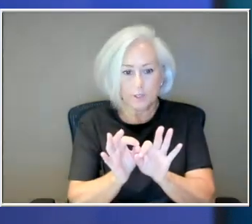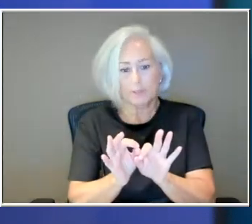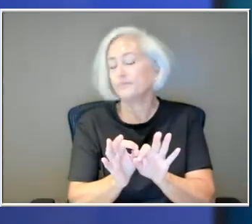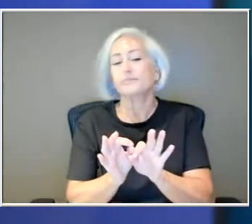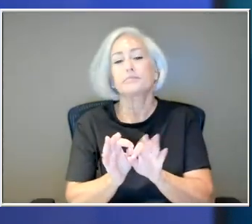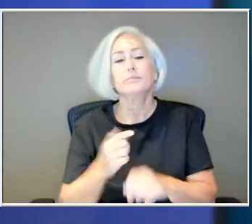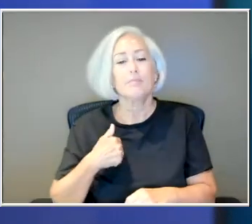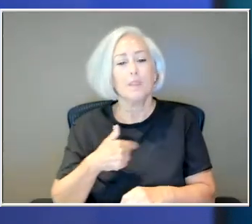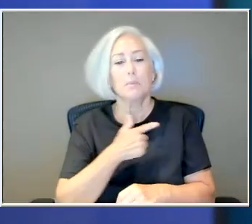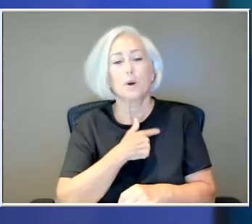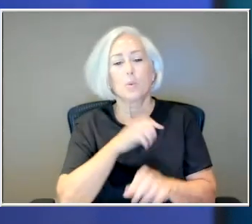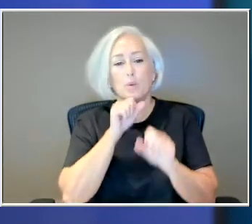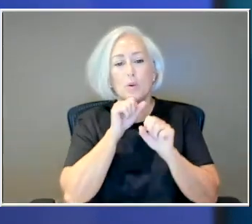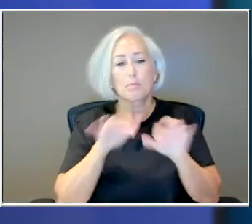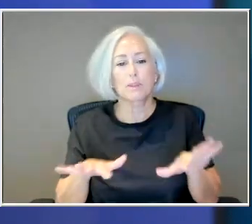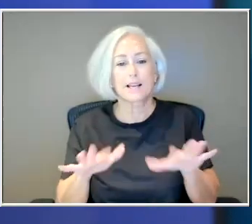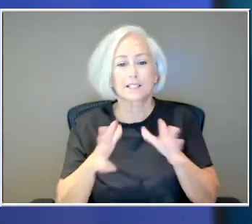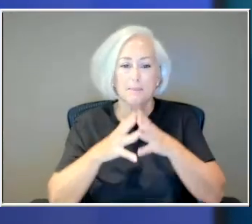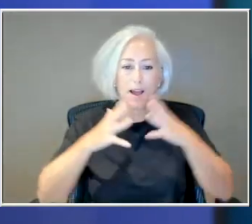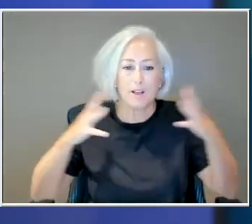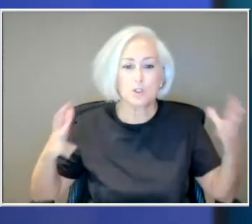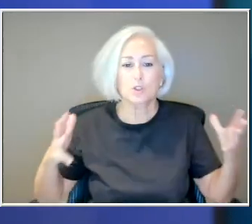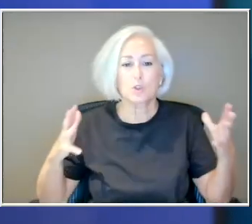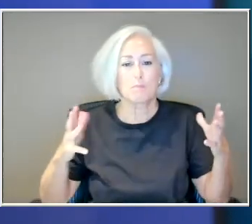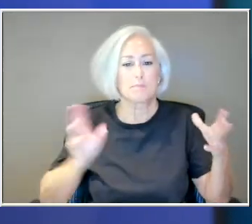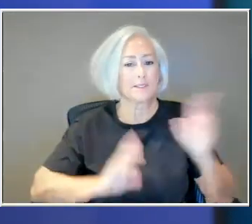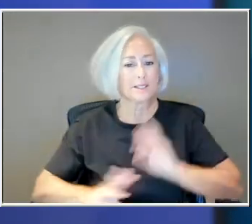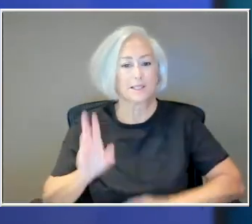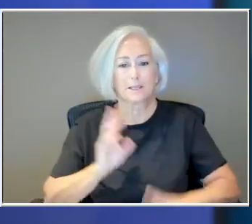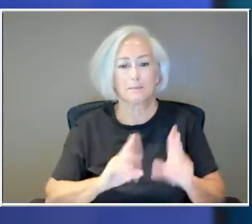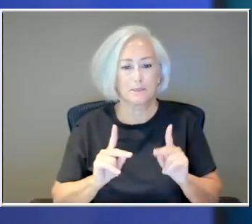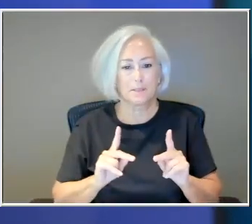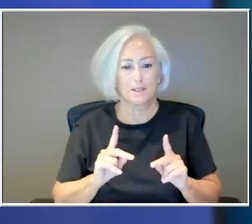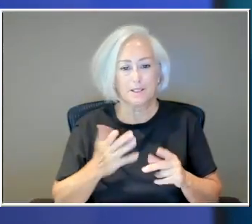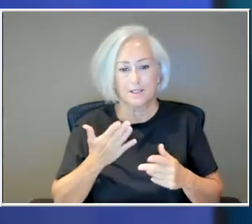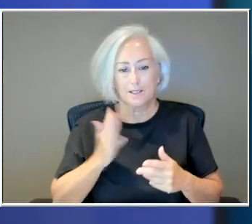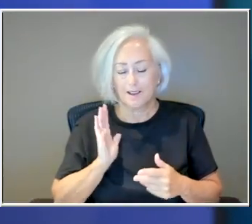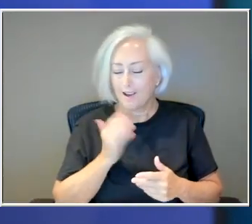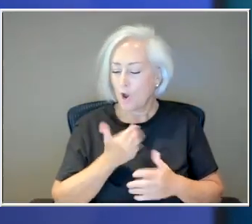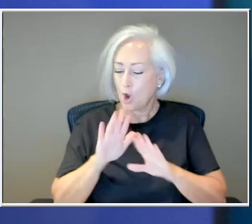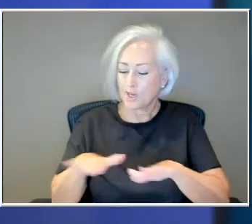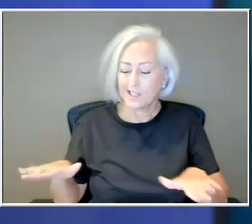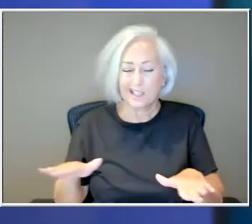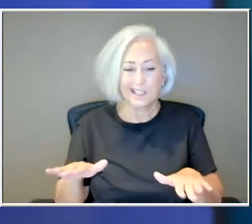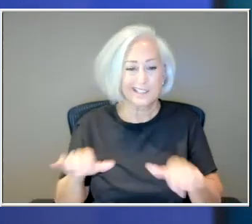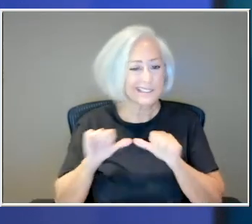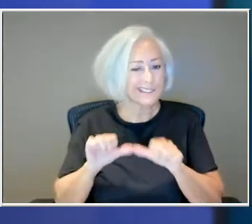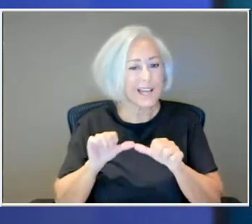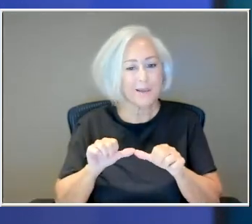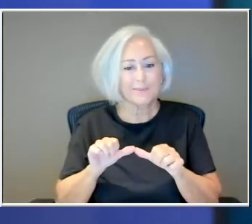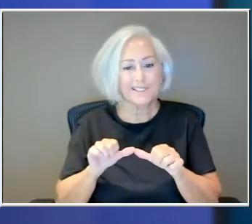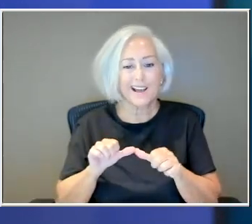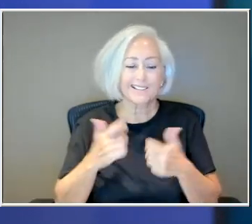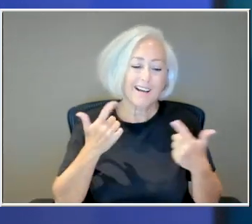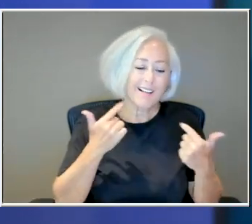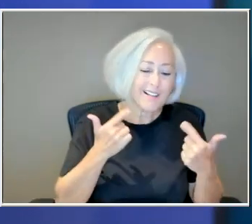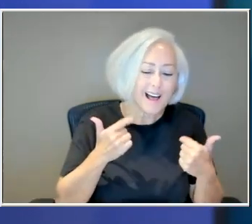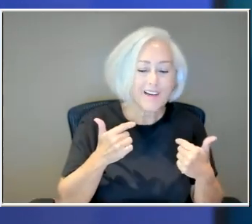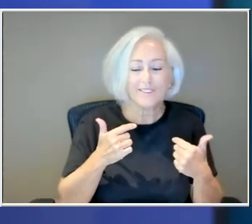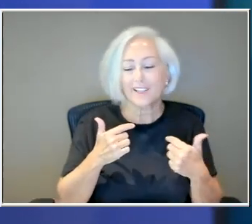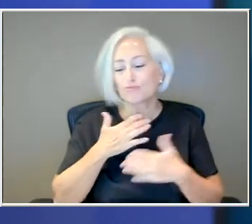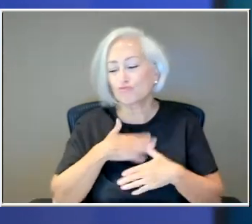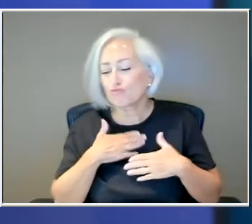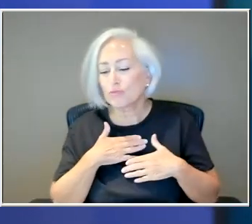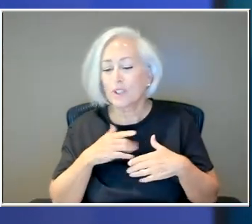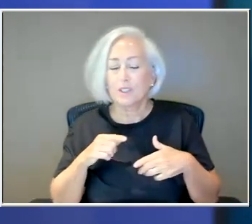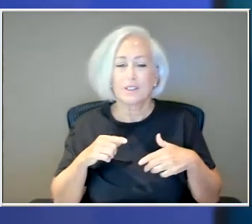by so many people, and our kiddos kept us entertained from afar when we were going through all of